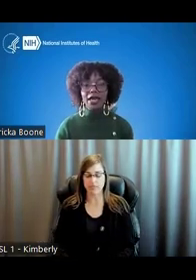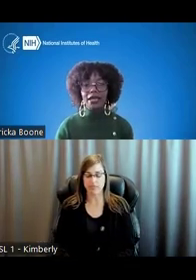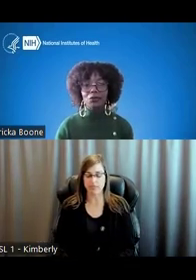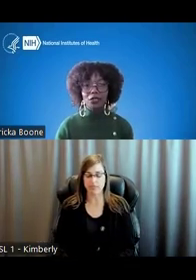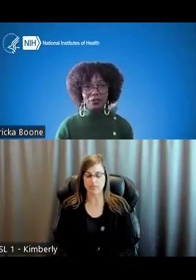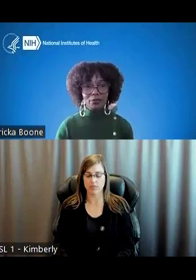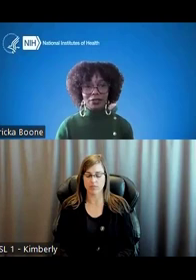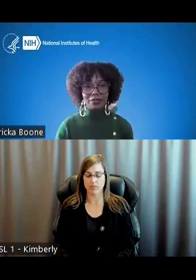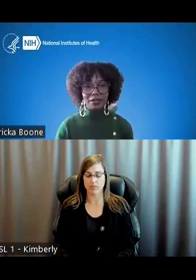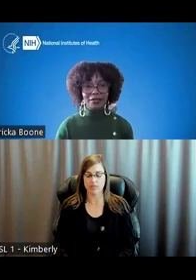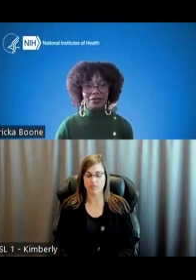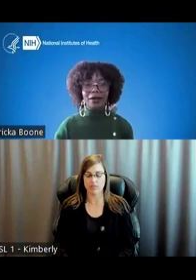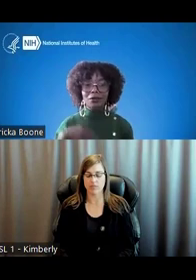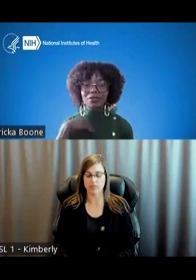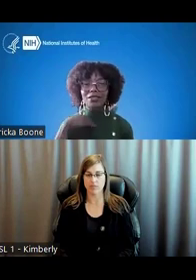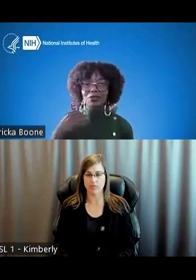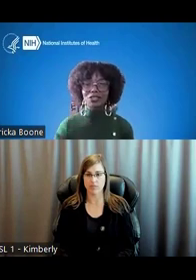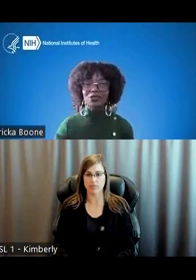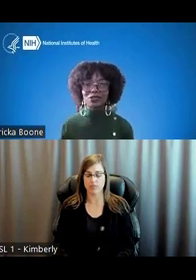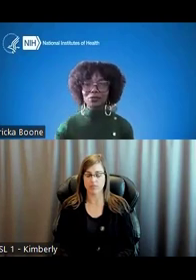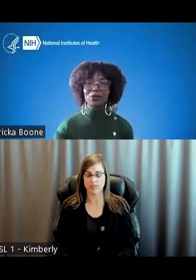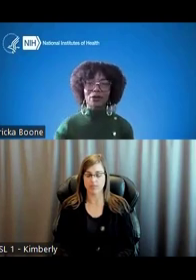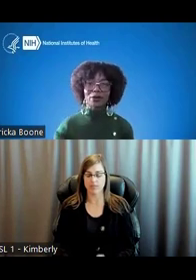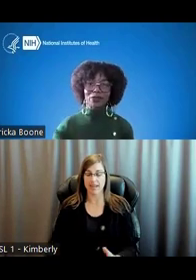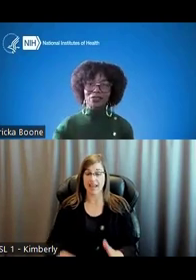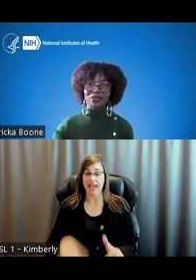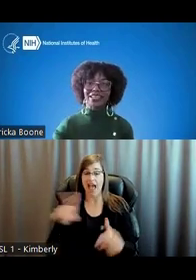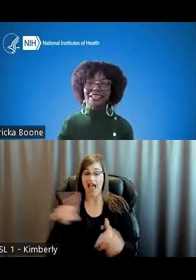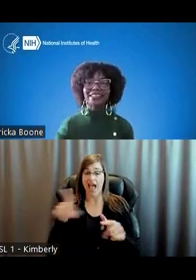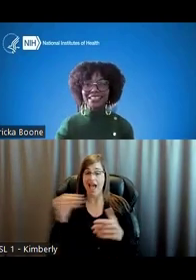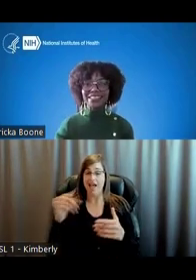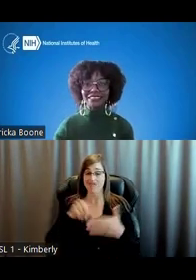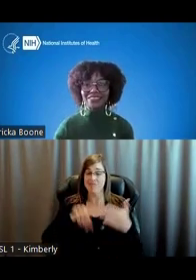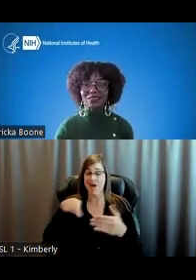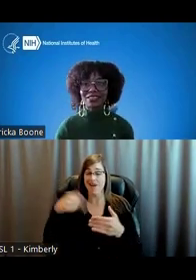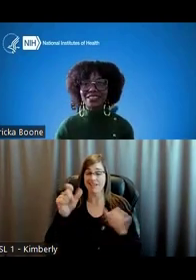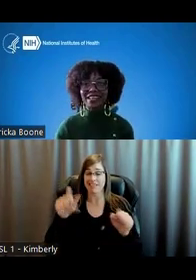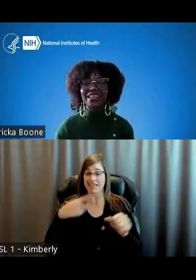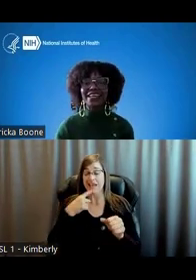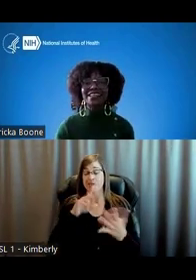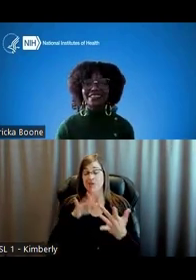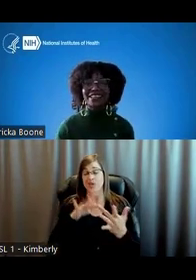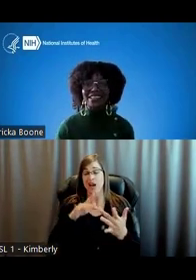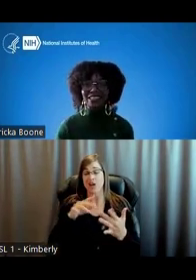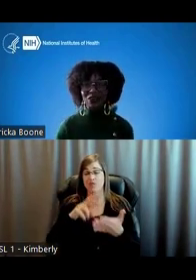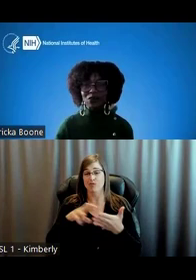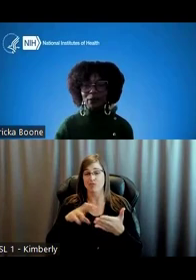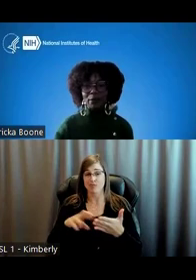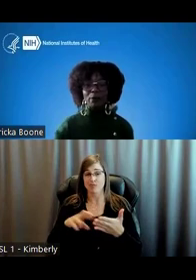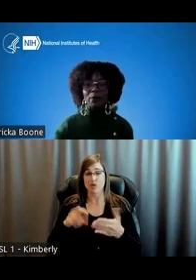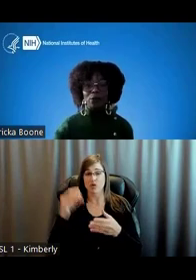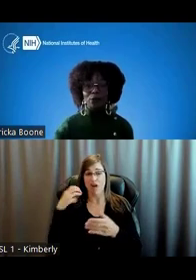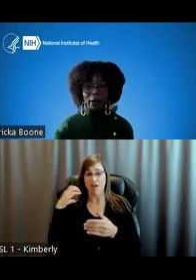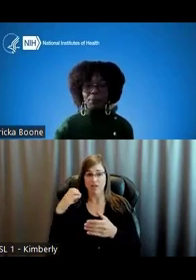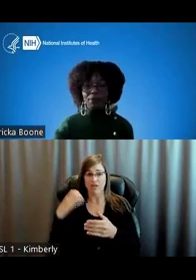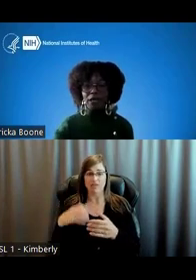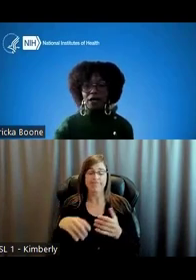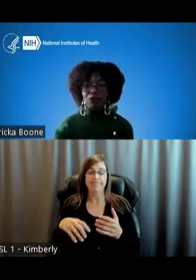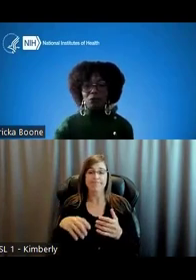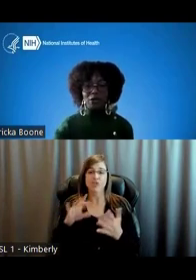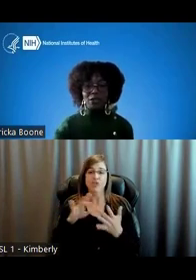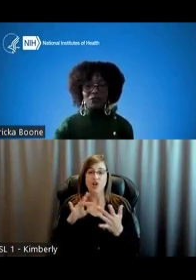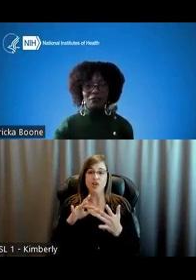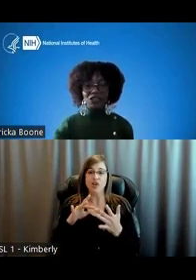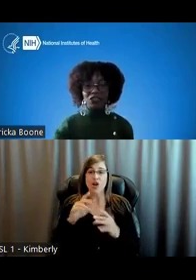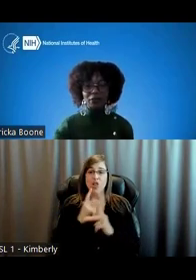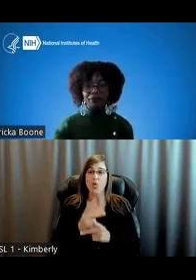www.lrp.nih.gov. And what else am I going to say? I'm going to say reach out to your program officer. And then also I'm going to say contact the loan repayment program